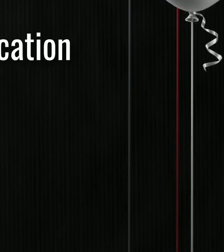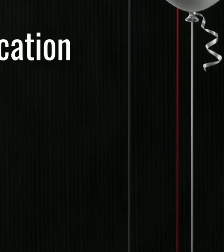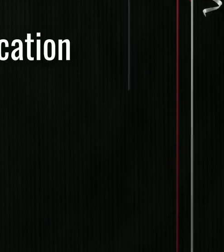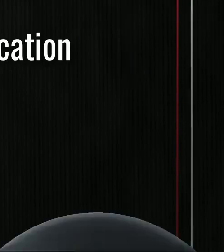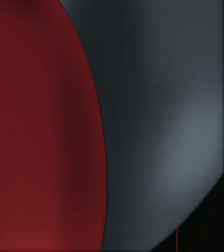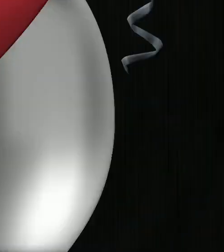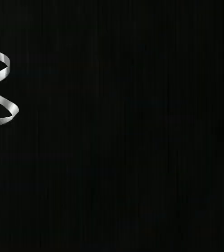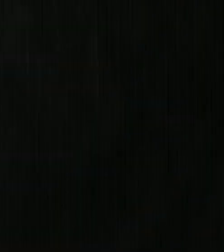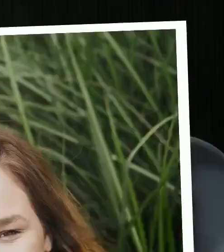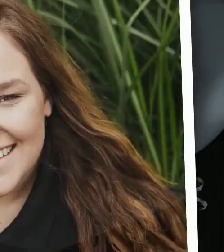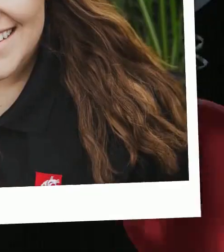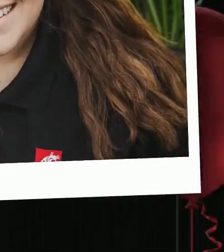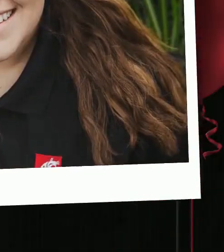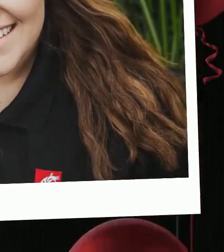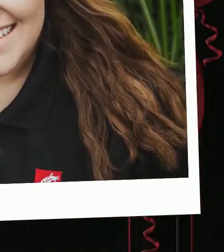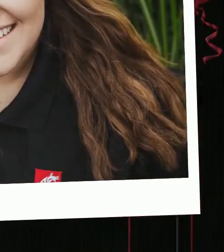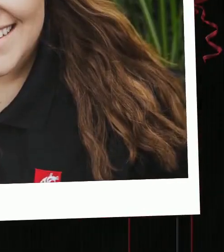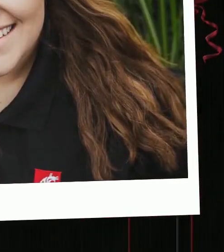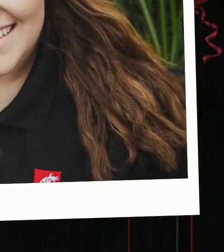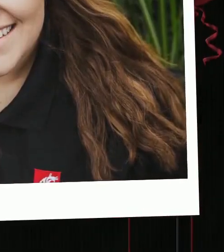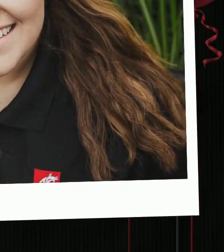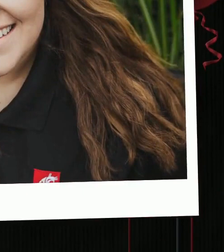laude.